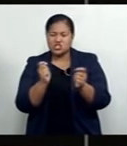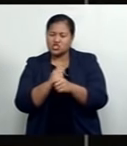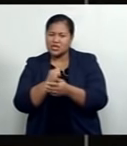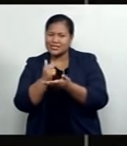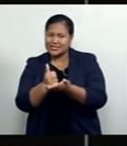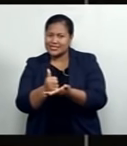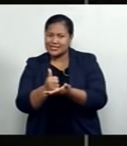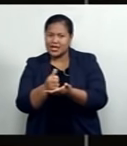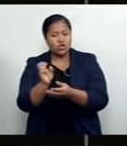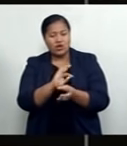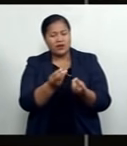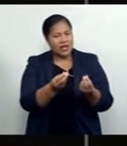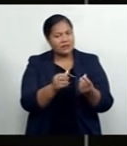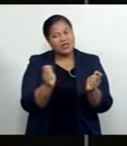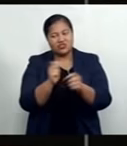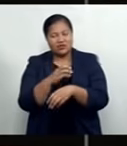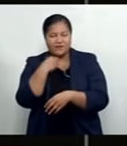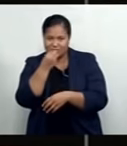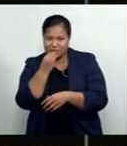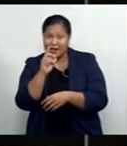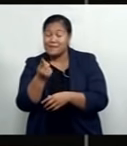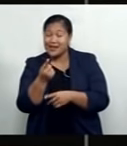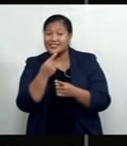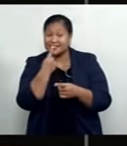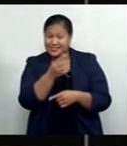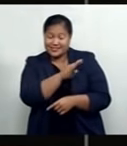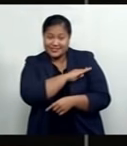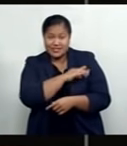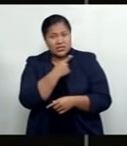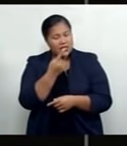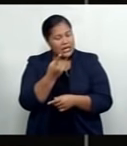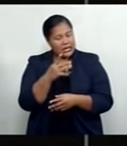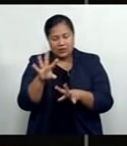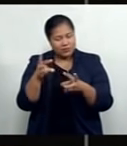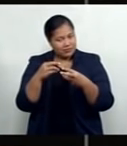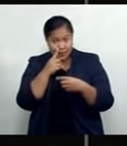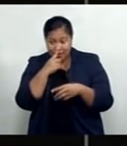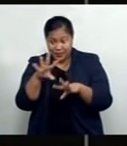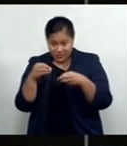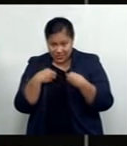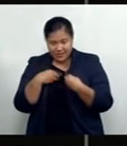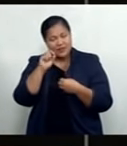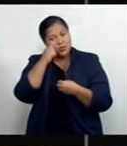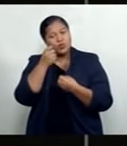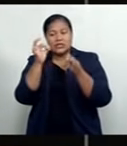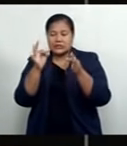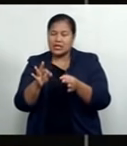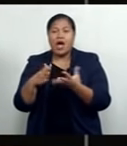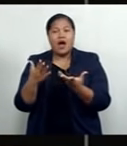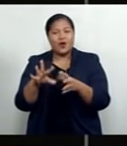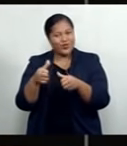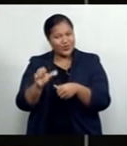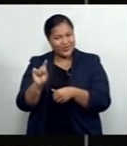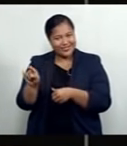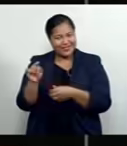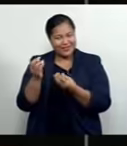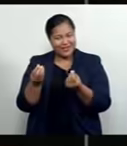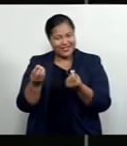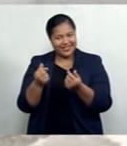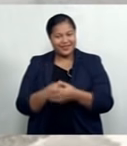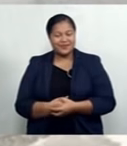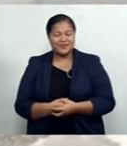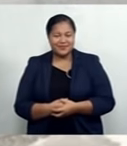food vouchers. The Prime Minister says the recipients will ultimately decide how they use the assistance. Apenisa Wangai Randovu